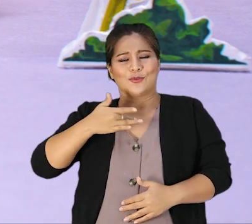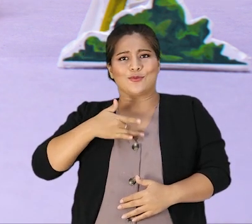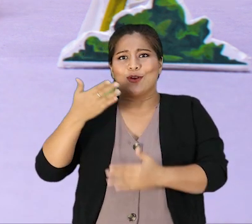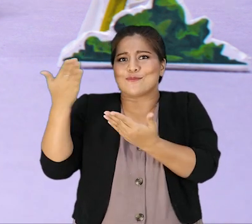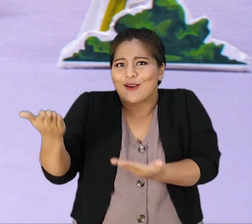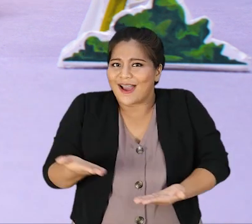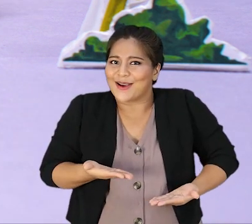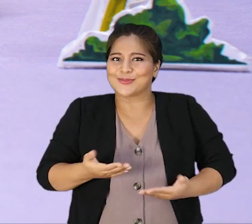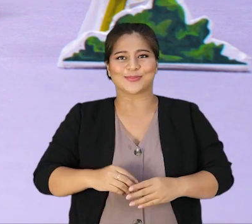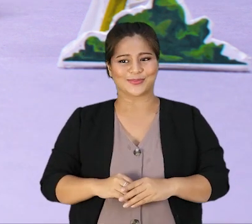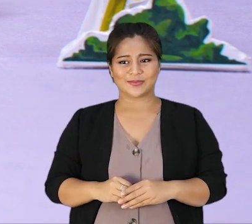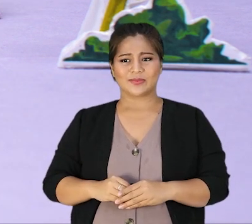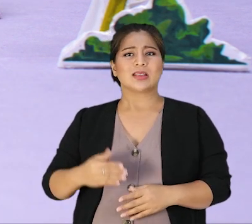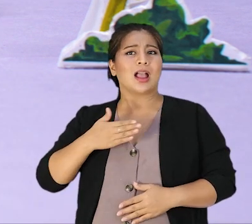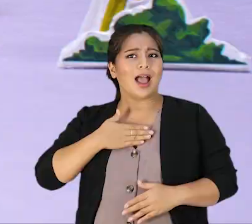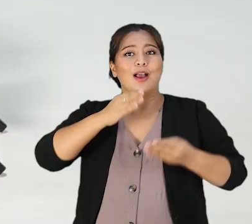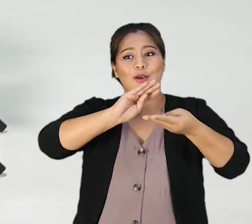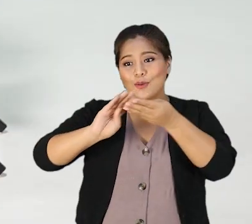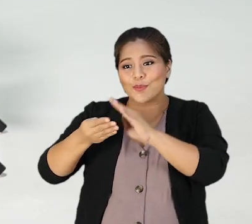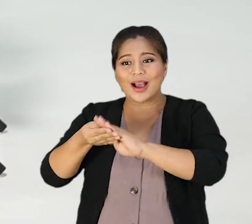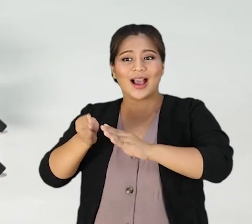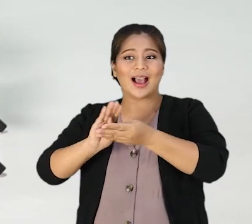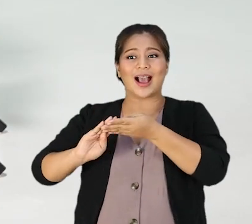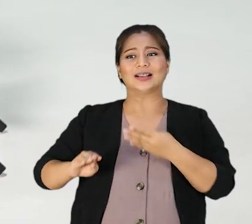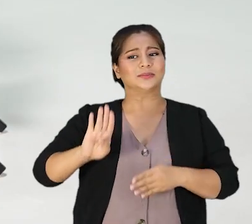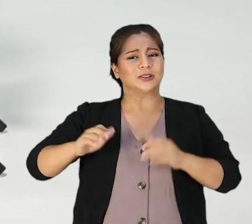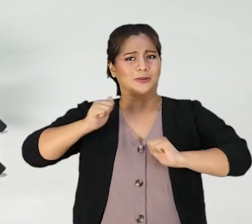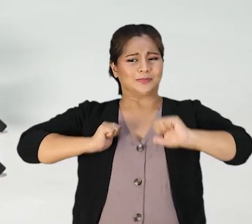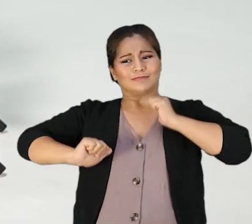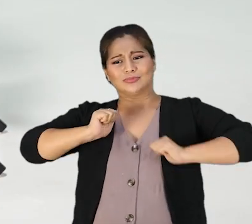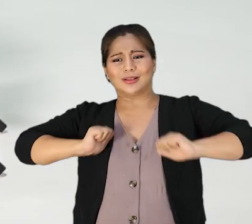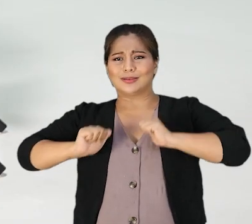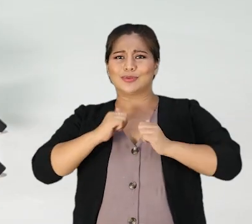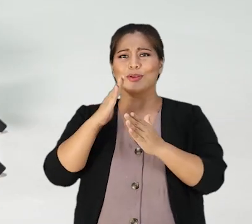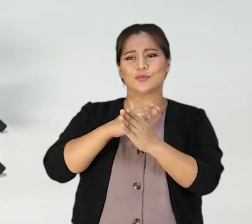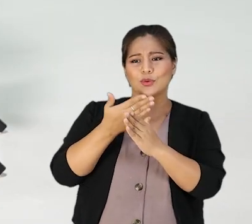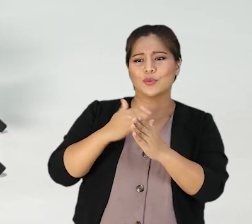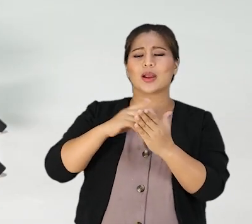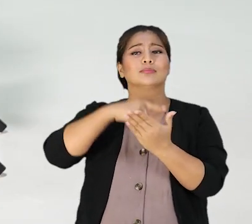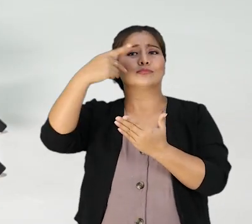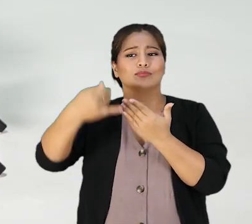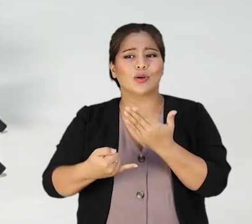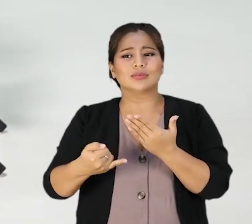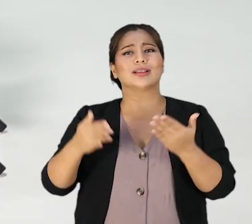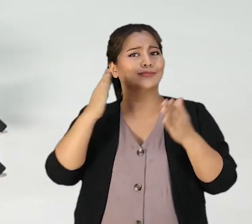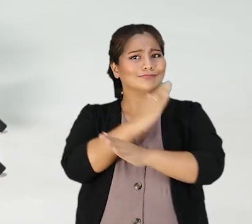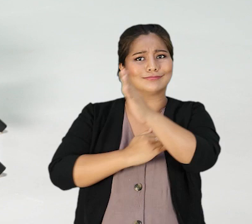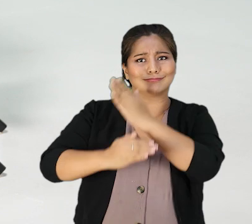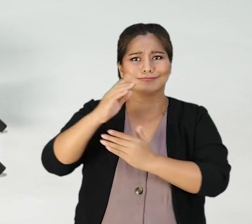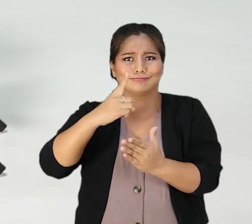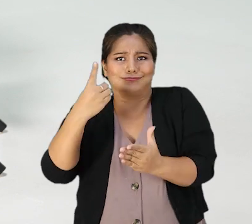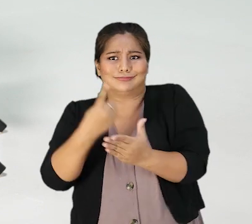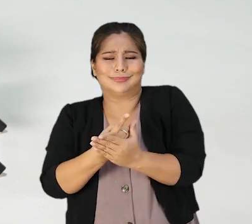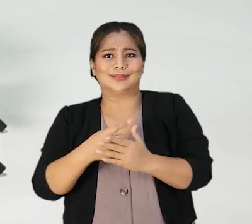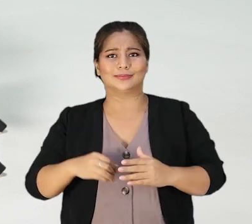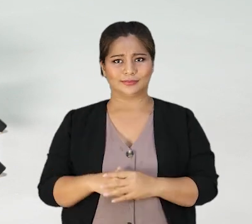way to make sure everyone feels welcome. I am the village chief, and I also act as a liaison between the project and